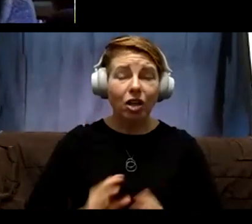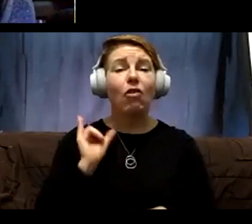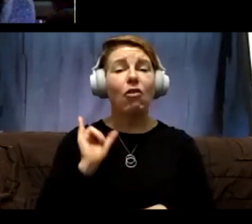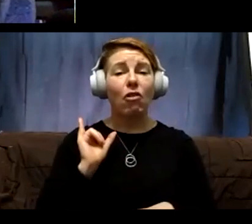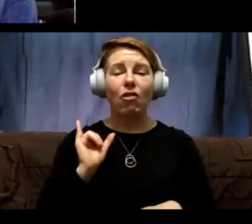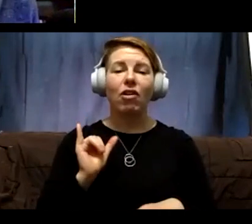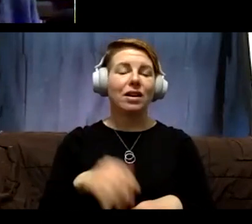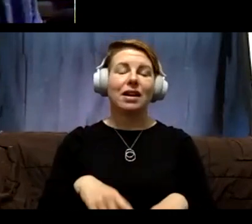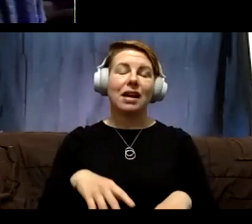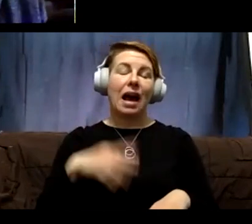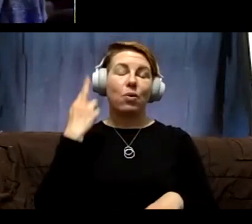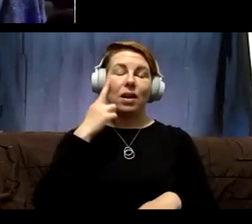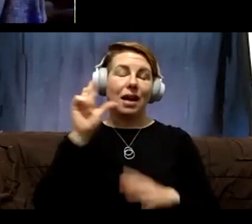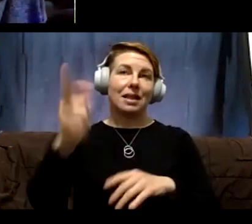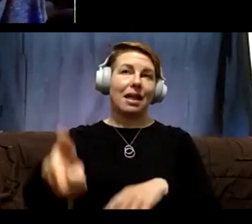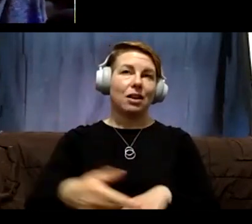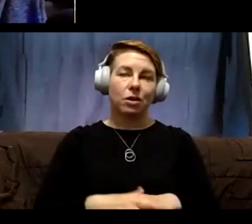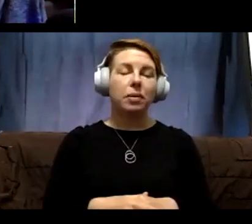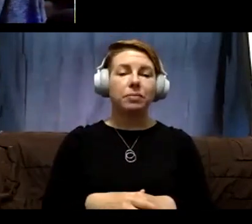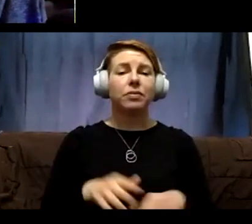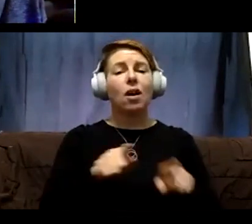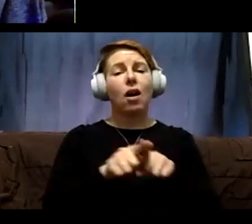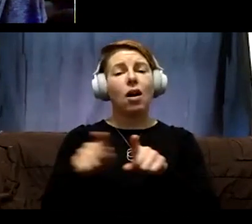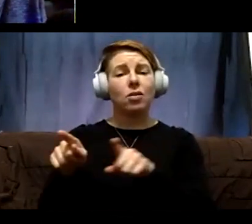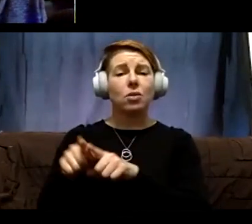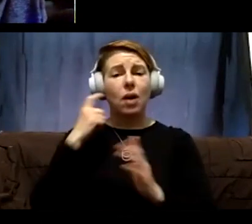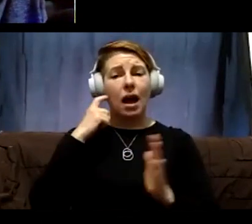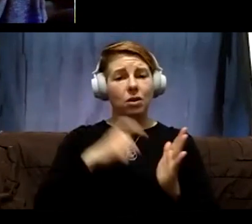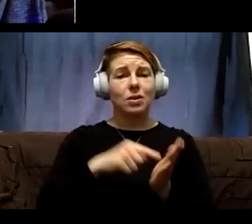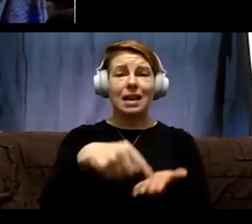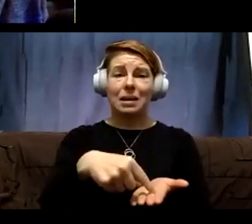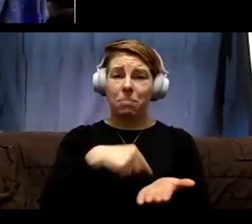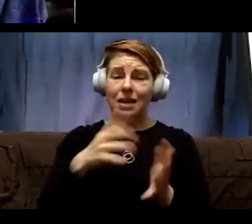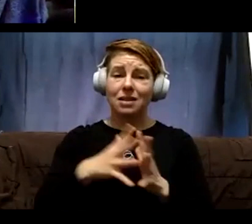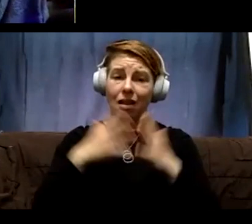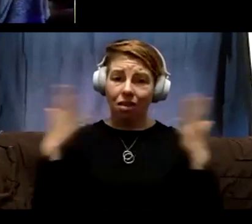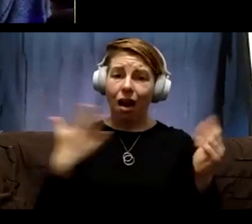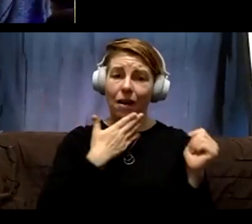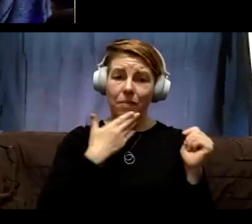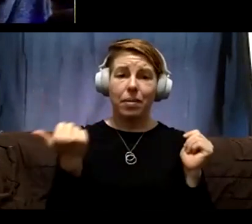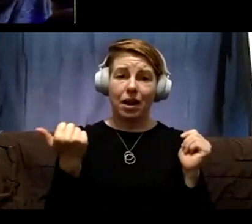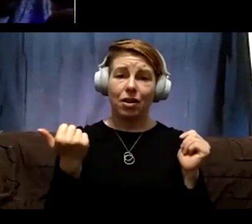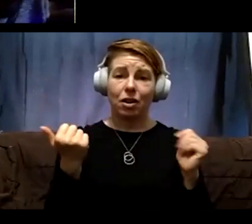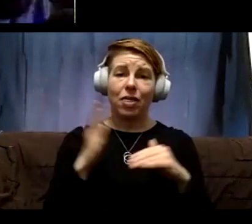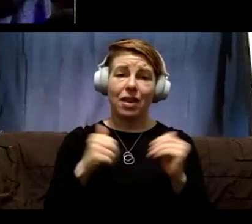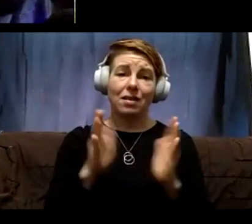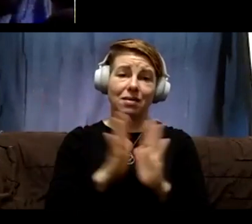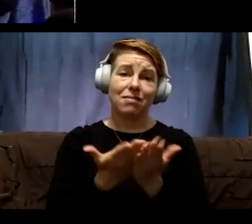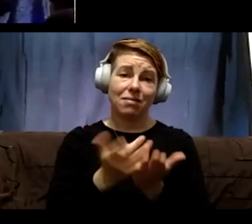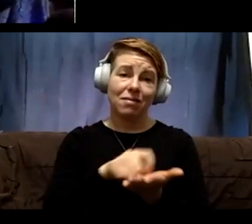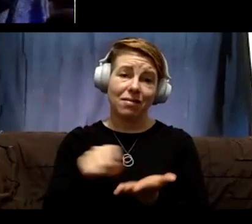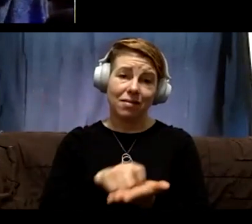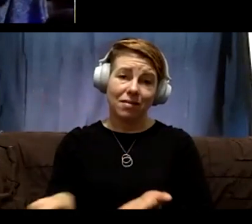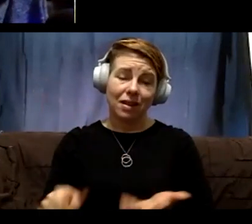way too late in life. But also too, I found out that it pays way better than being a novelist. So I was